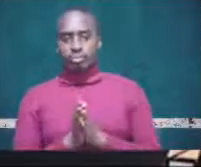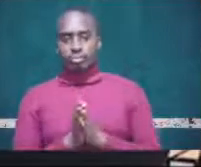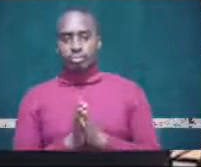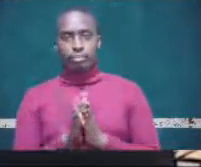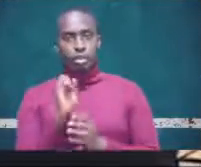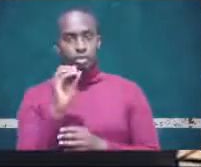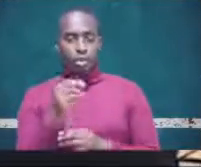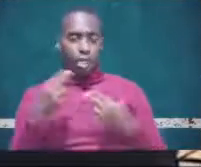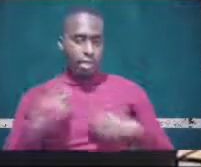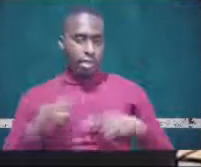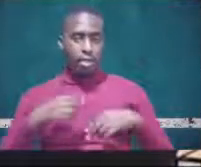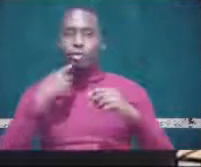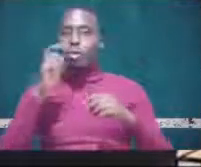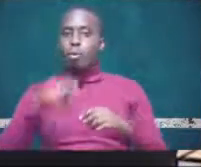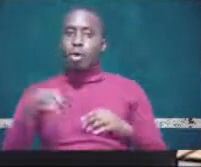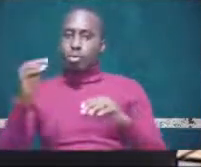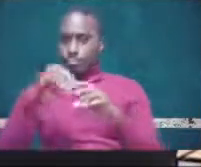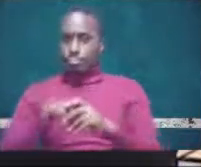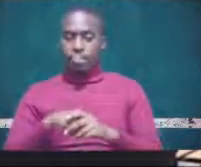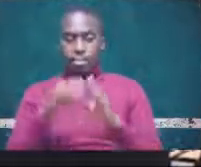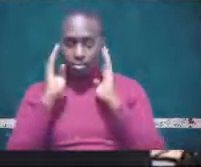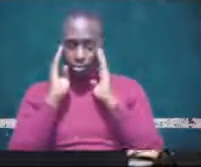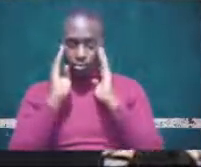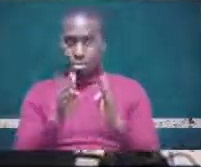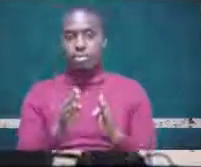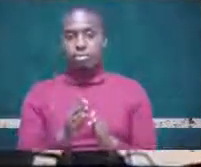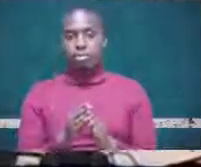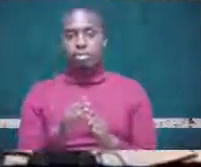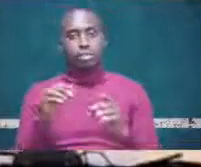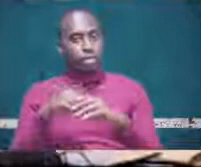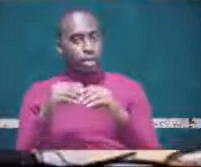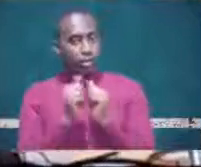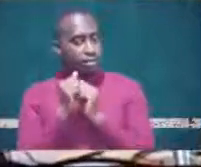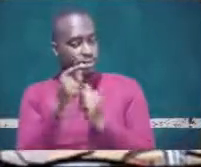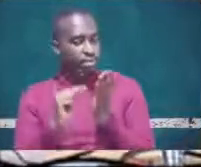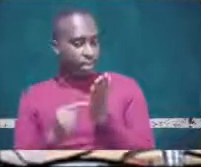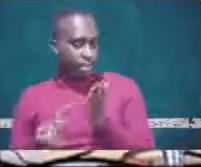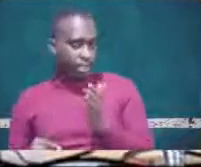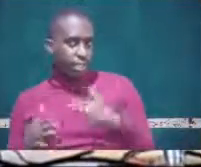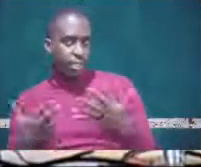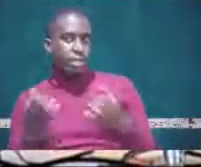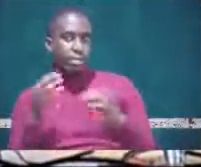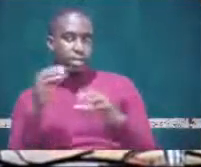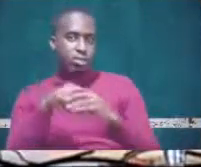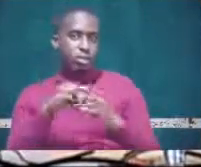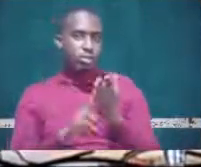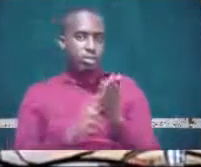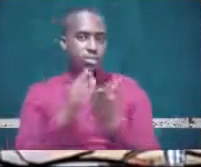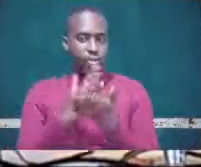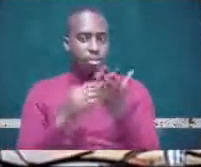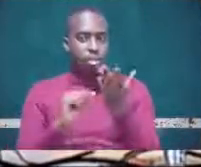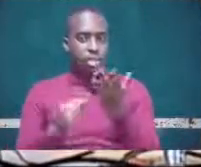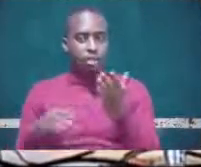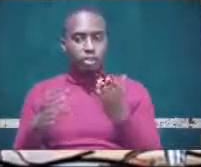So health should also be put into consideration. With this technique, if it involves use of some